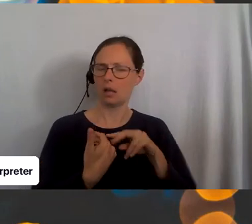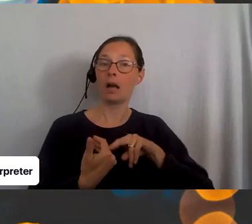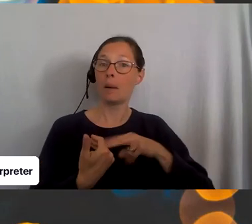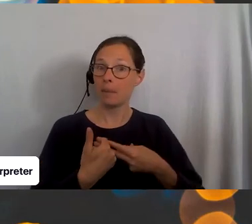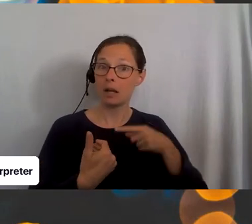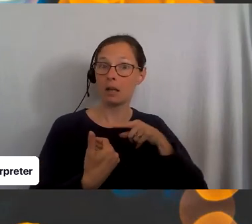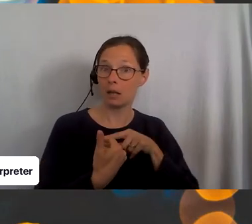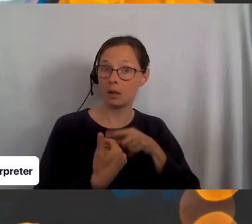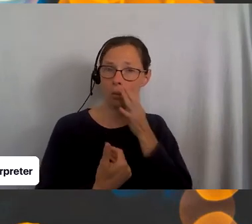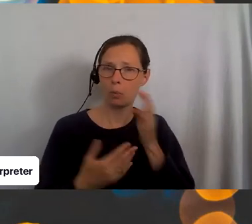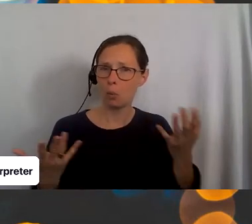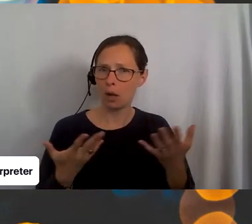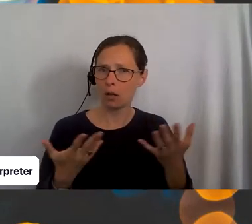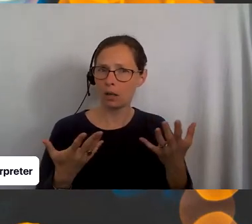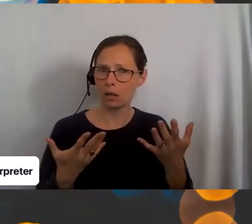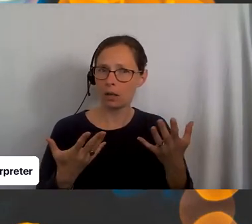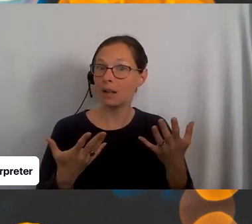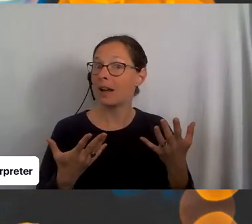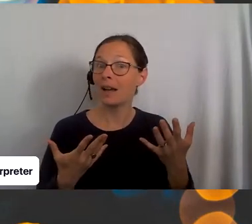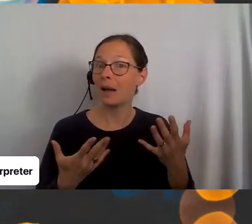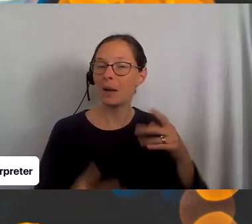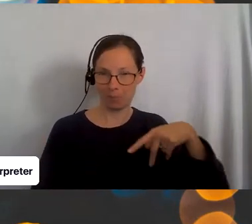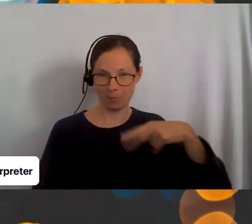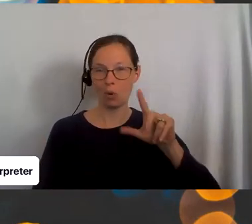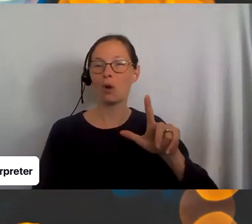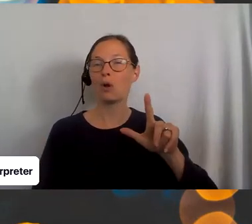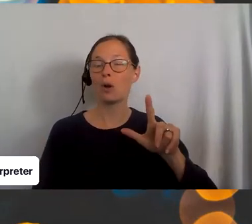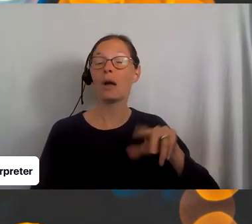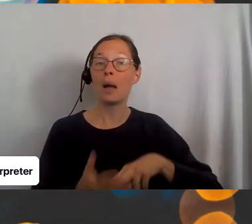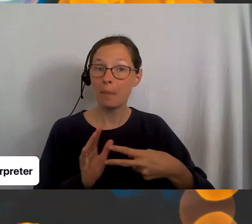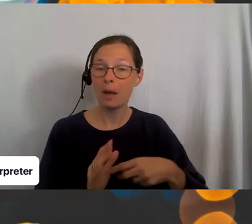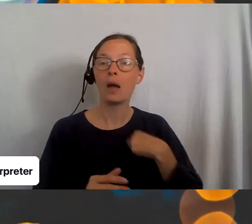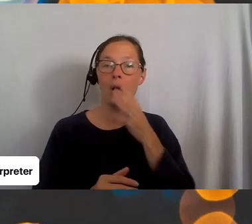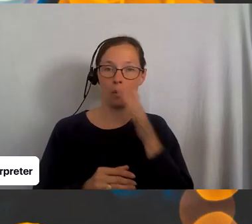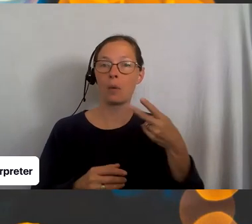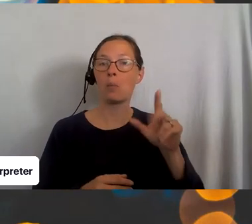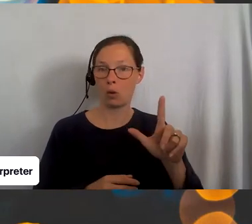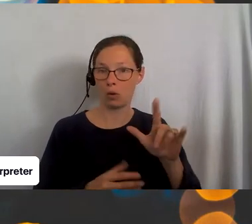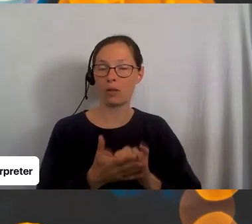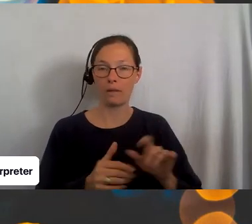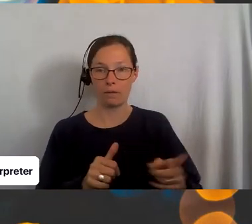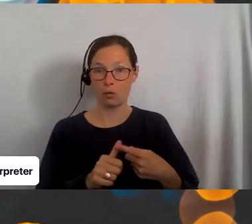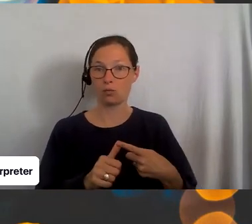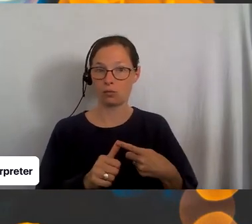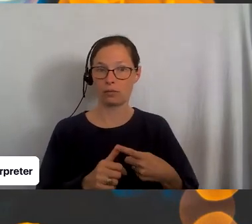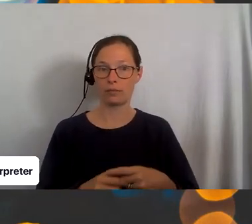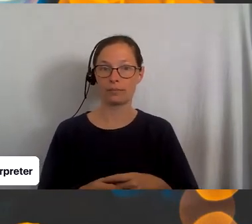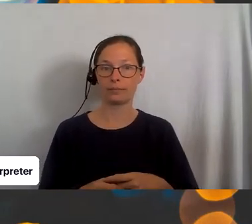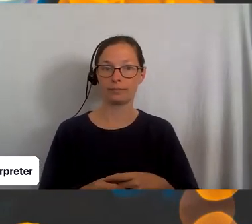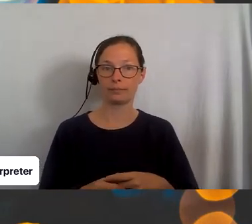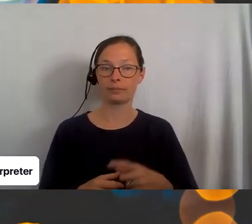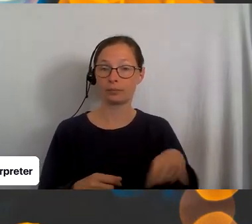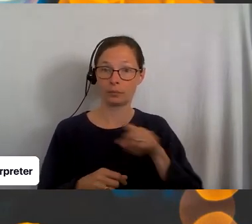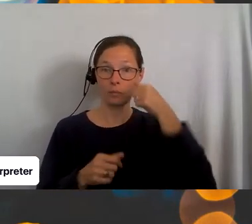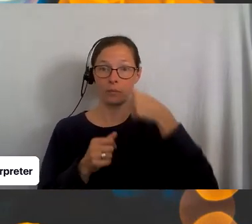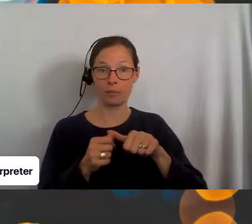going to be a purl stitch. So I'm going to purl this first stitch, which, as you remember,